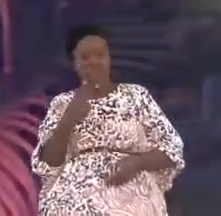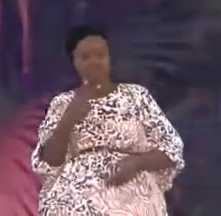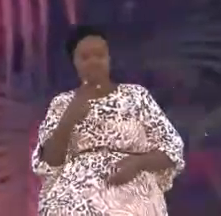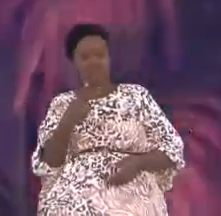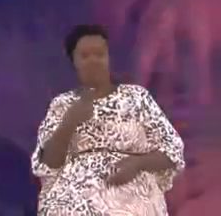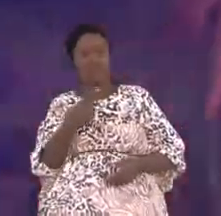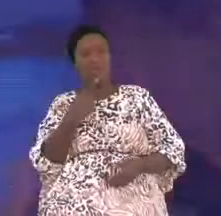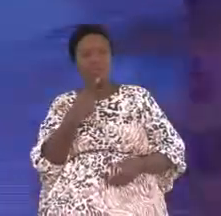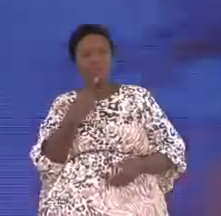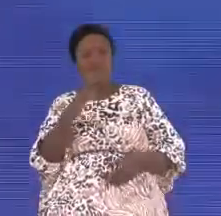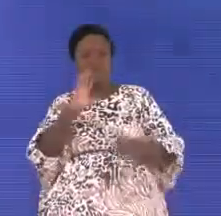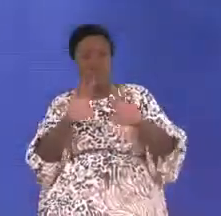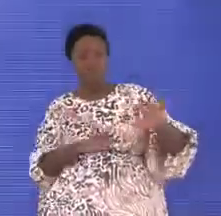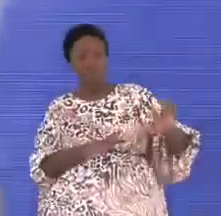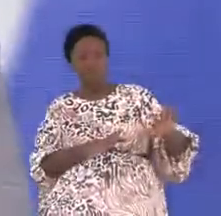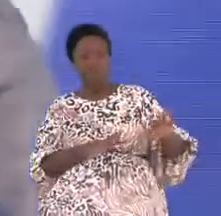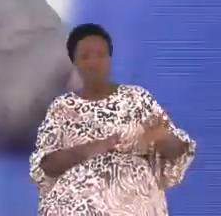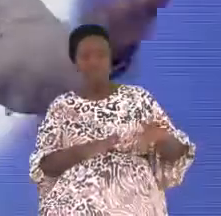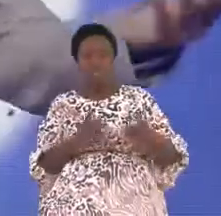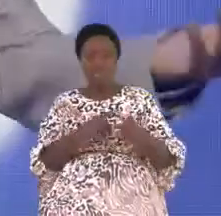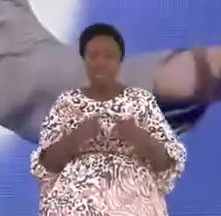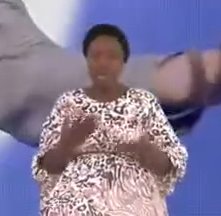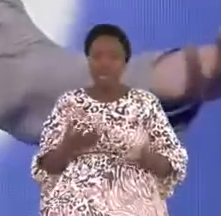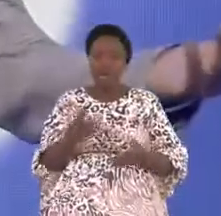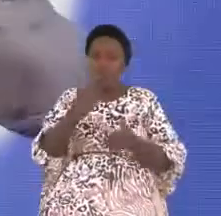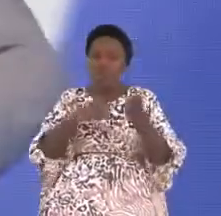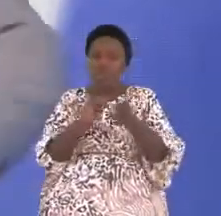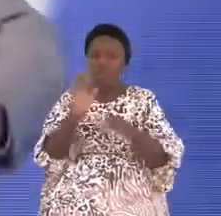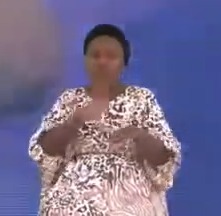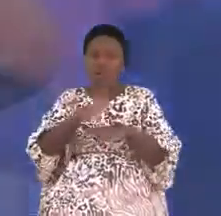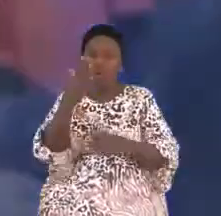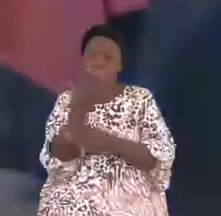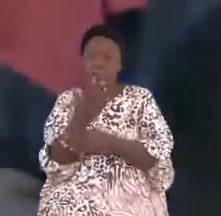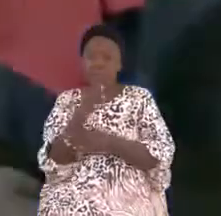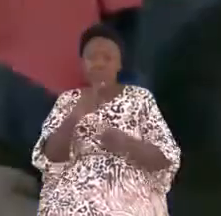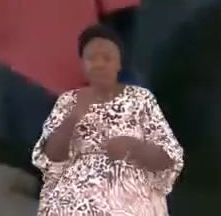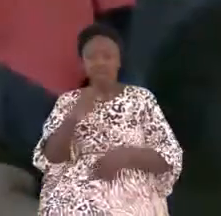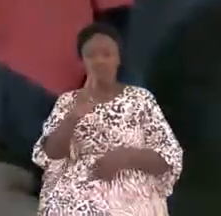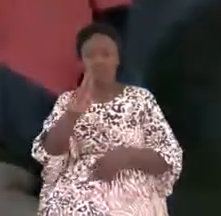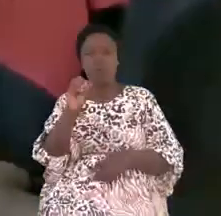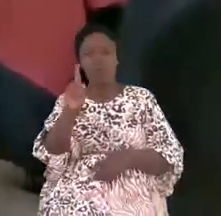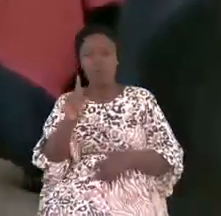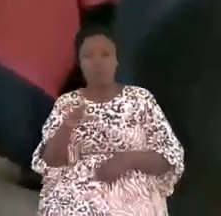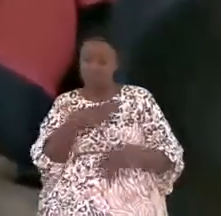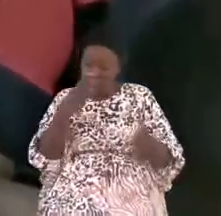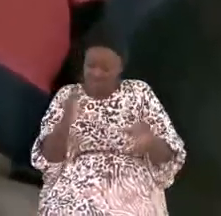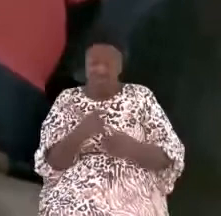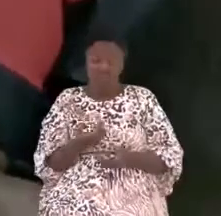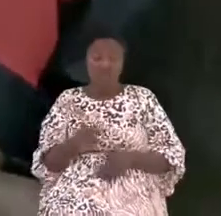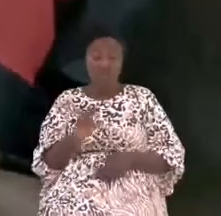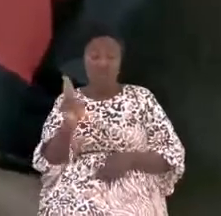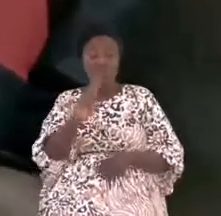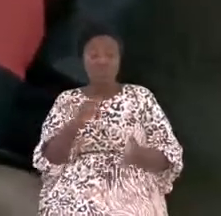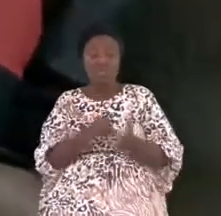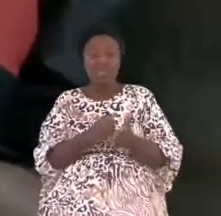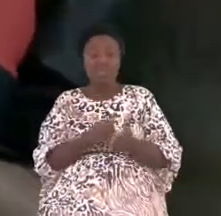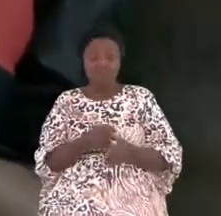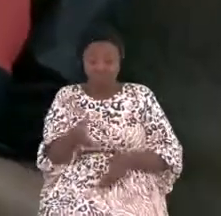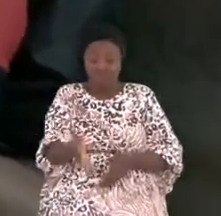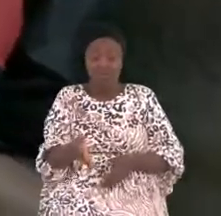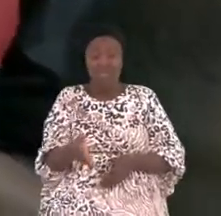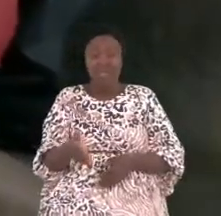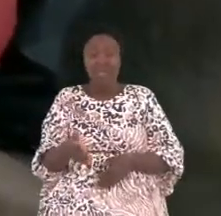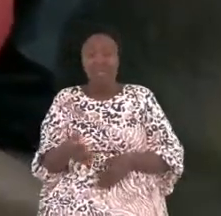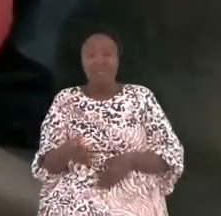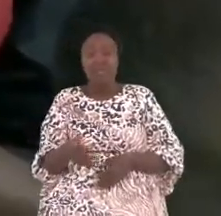your hand stretch it out it's as simple as that we do what god says we should do